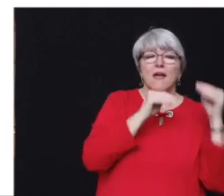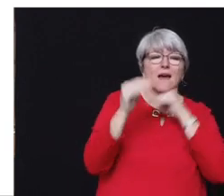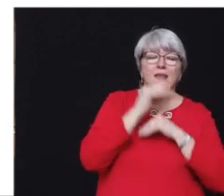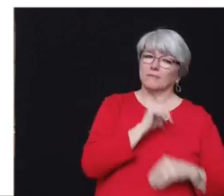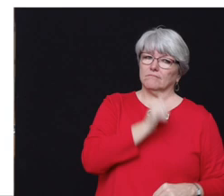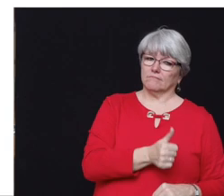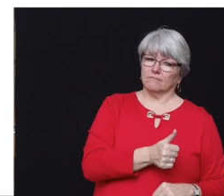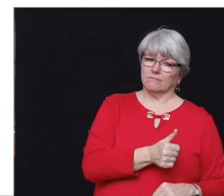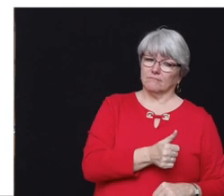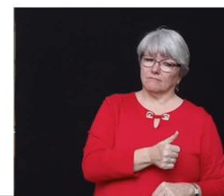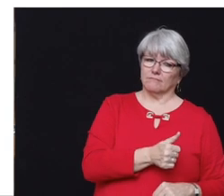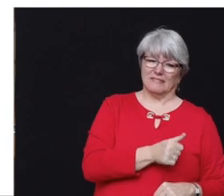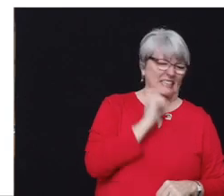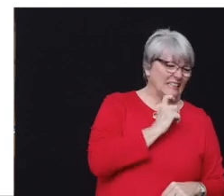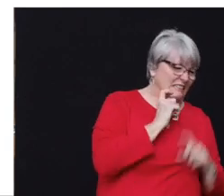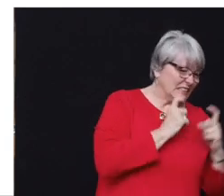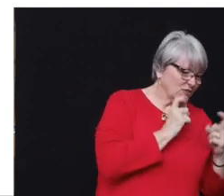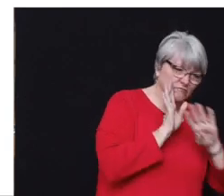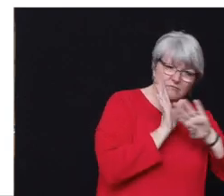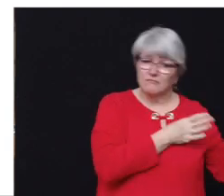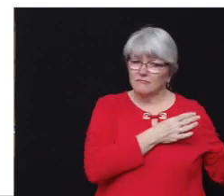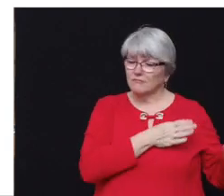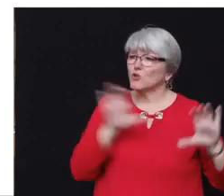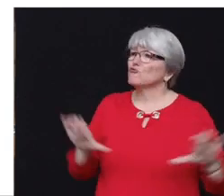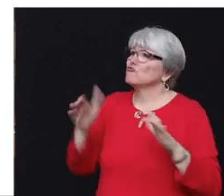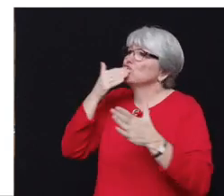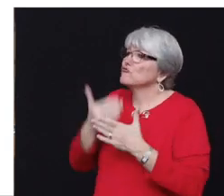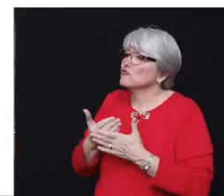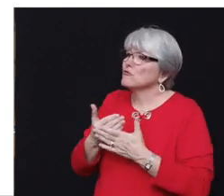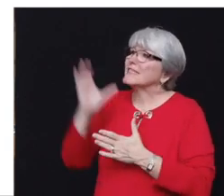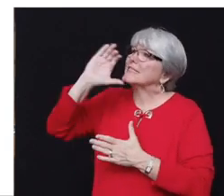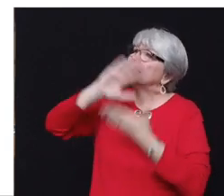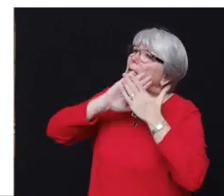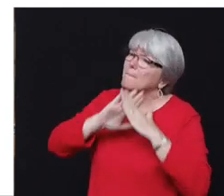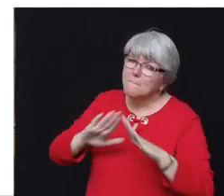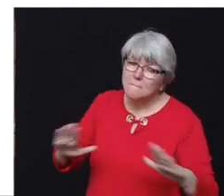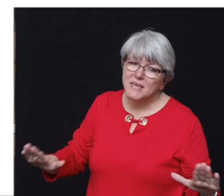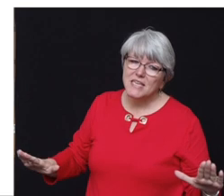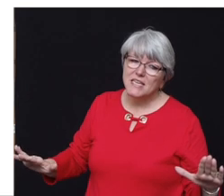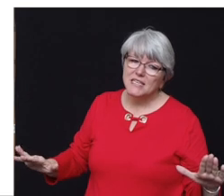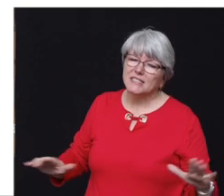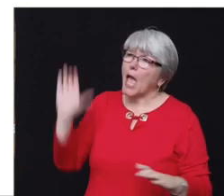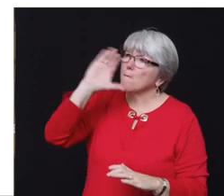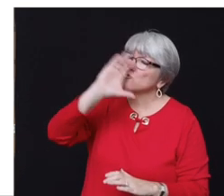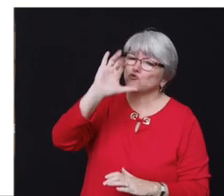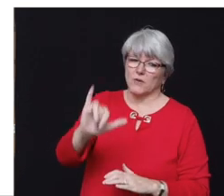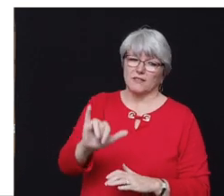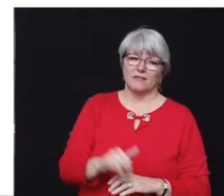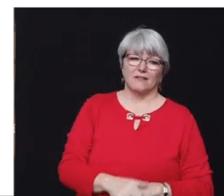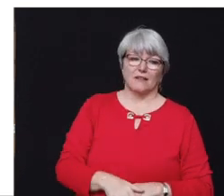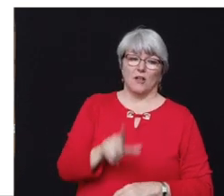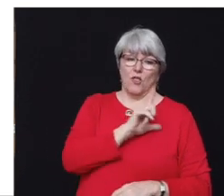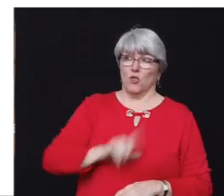lies. Turn from evil and do good. Seek peace and pursue it. The eyes of the